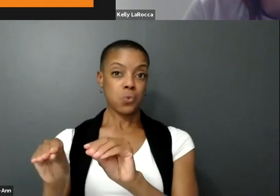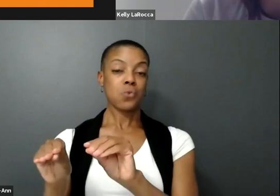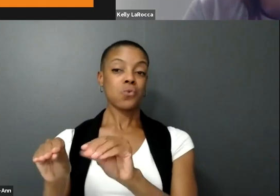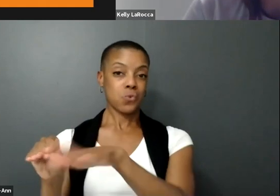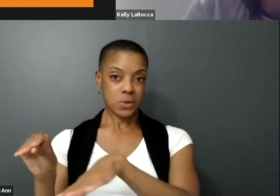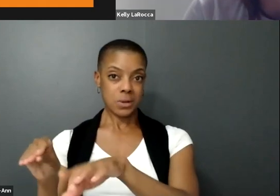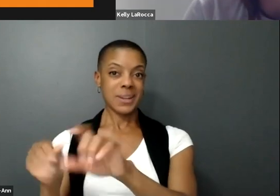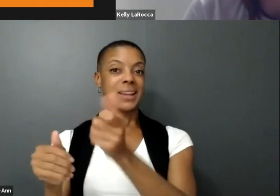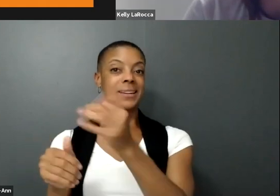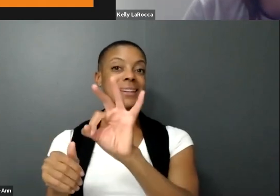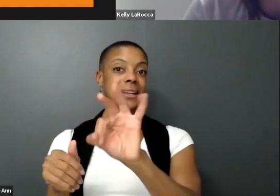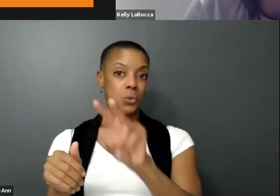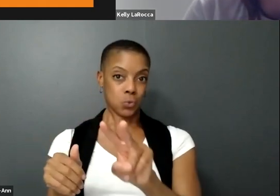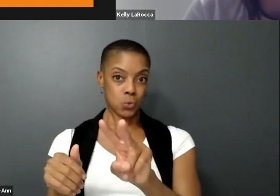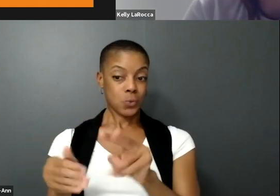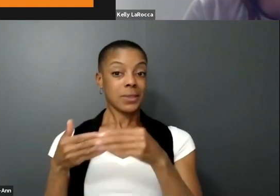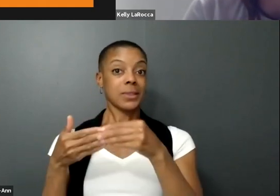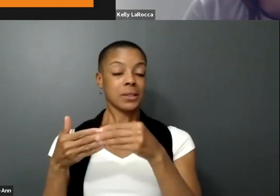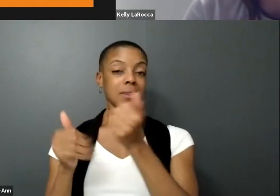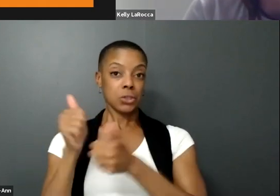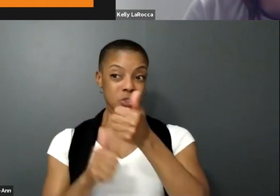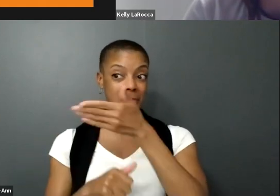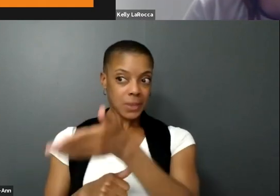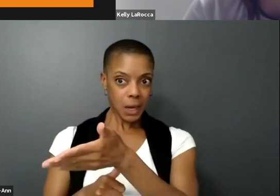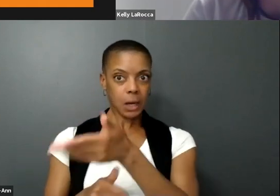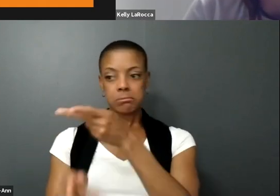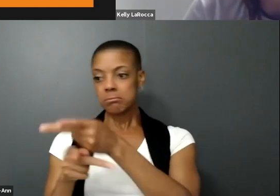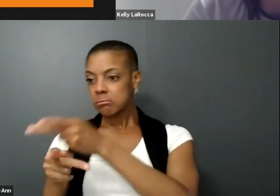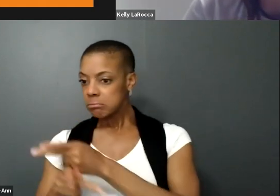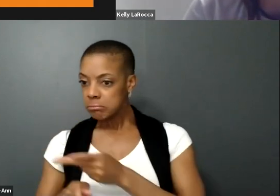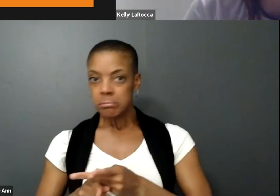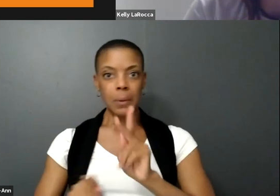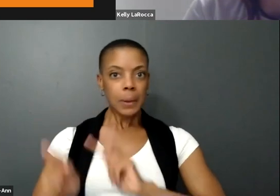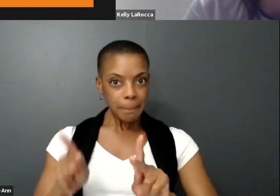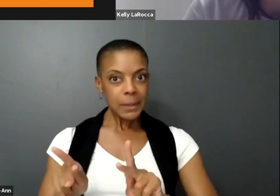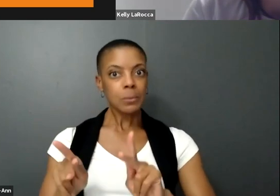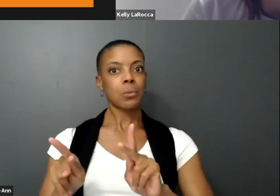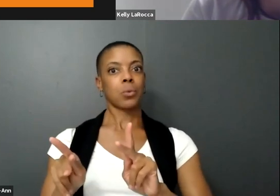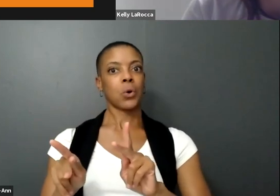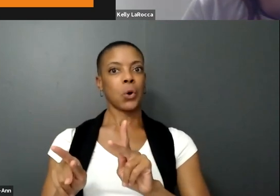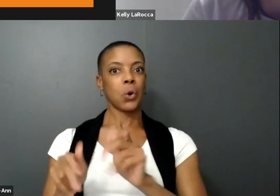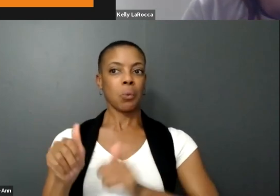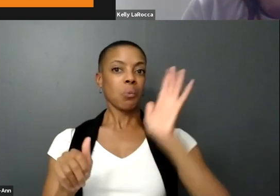the chief then really took care of our people and the children in the community. She was very youth focused,